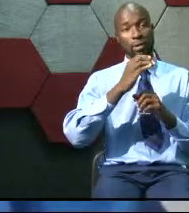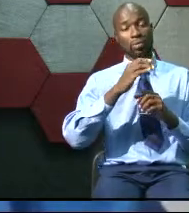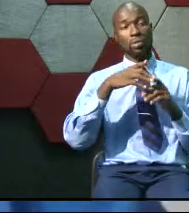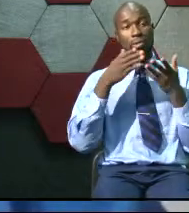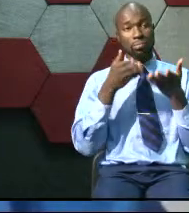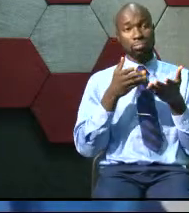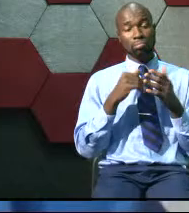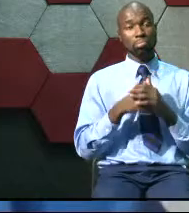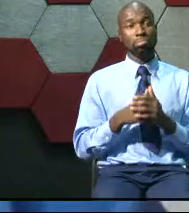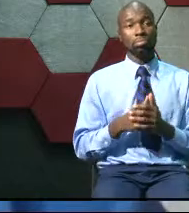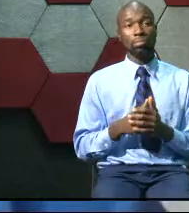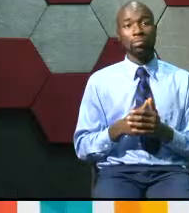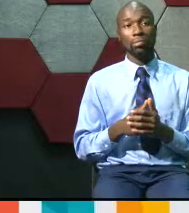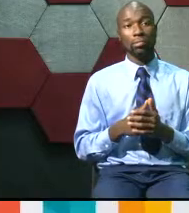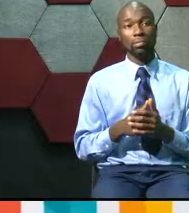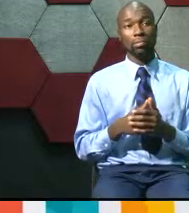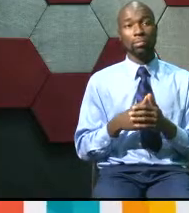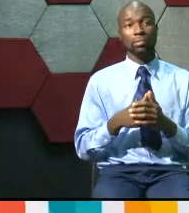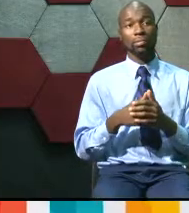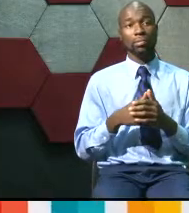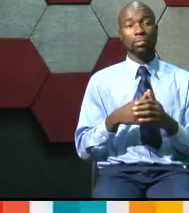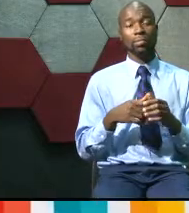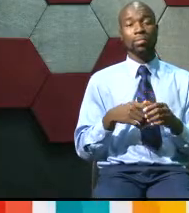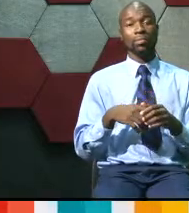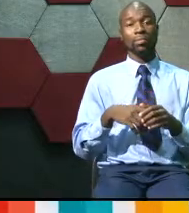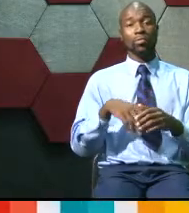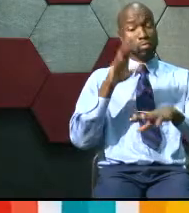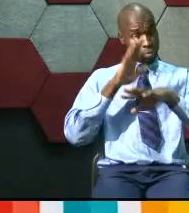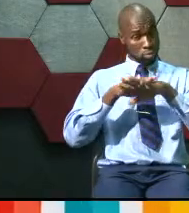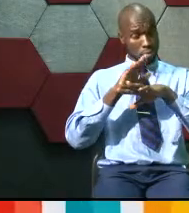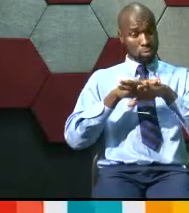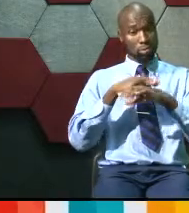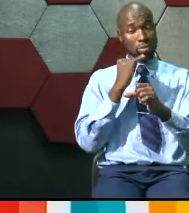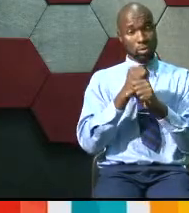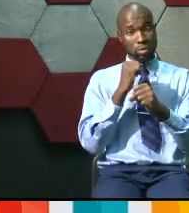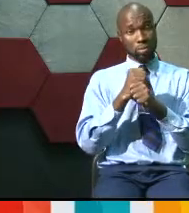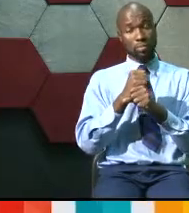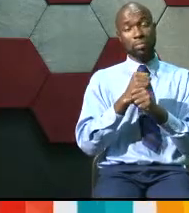Kit. Great job, Elvina and Gladys.